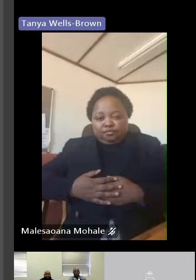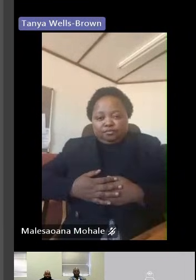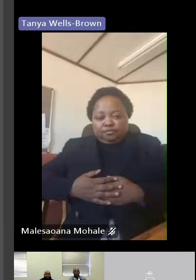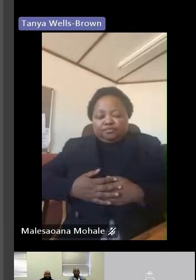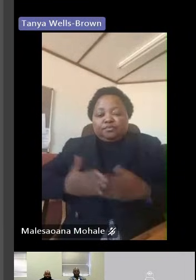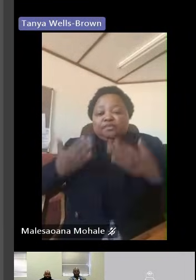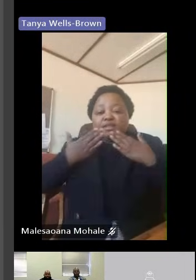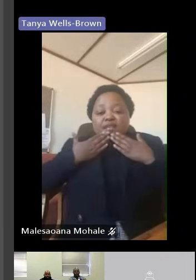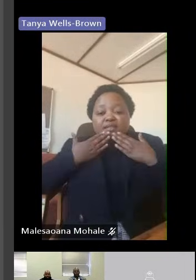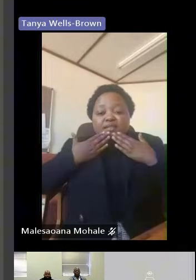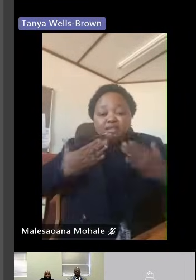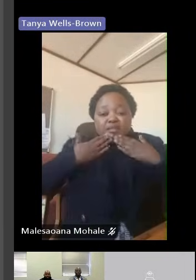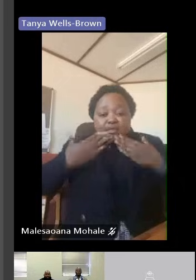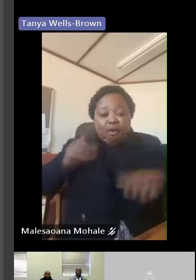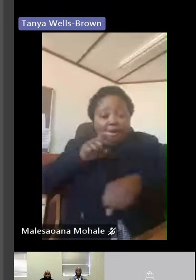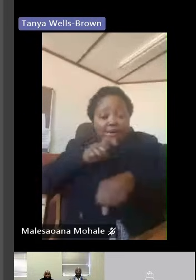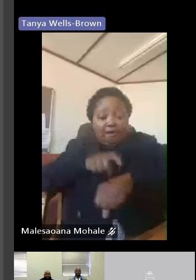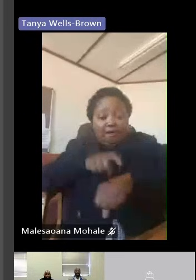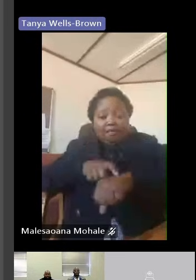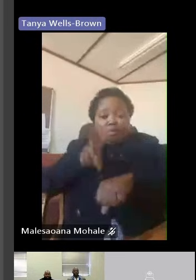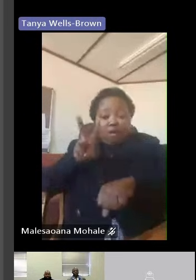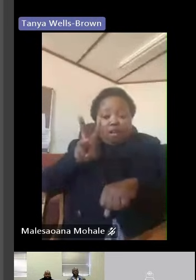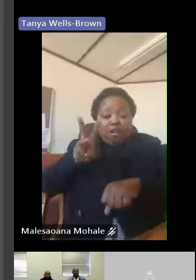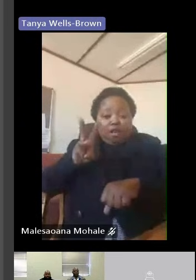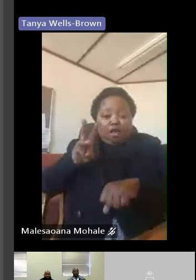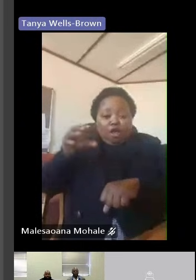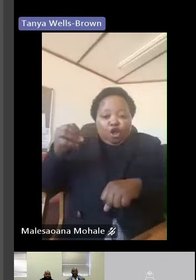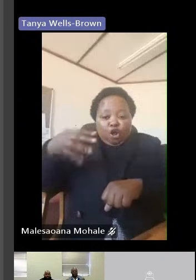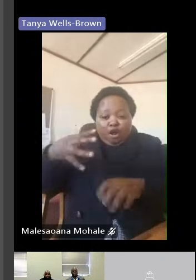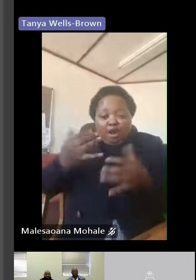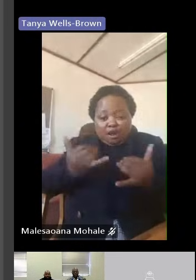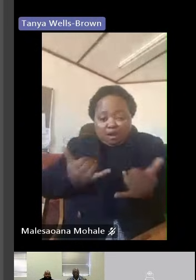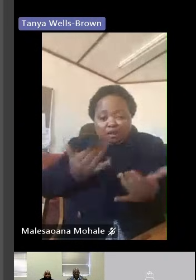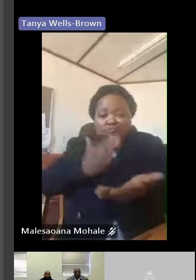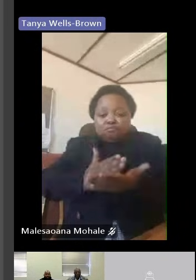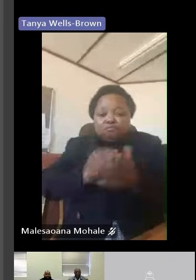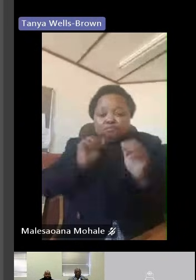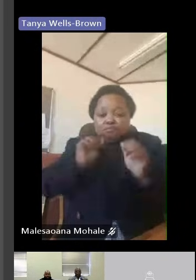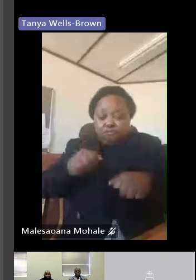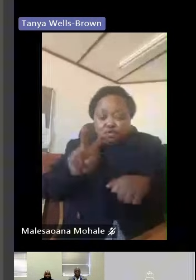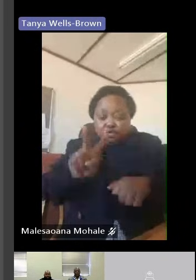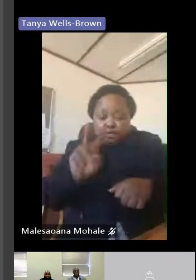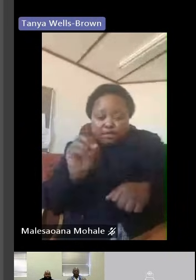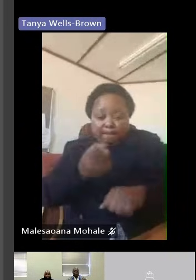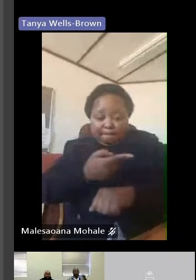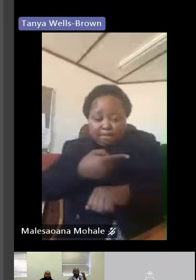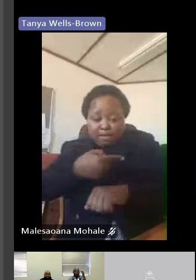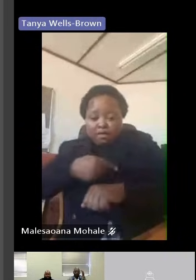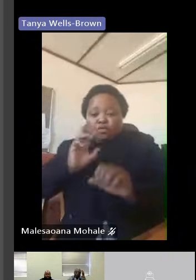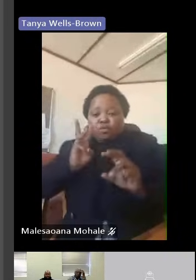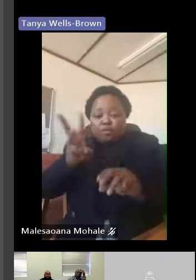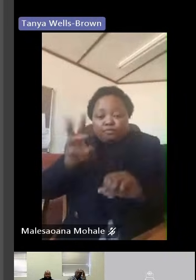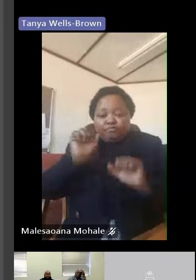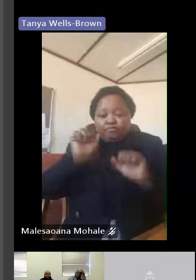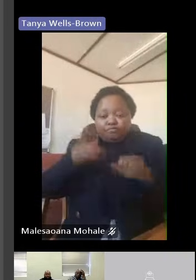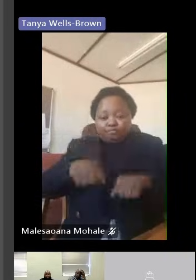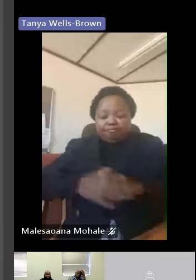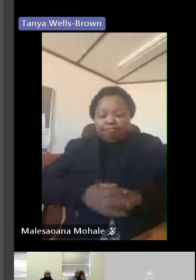on now and acknowledge the time of 20 minutes. For those of you who are